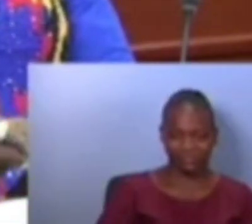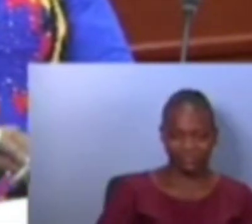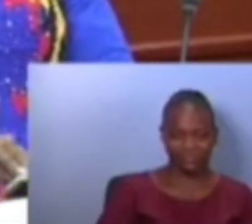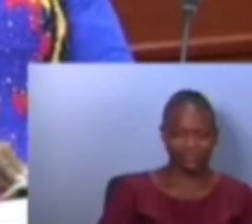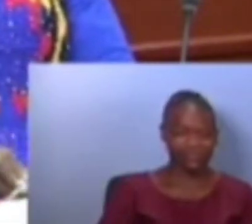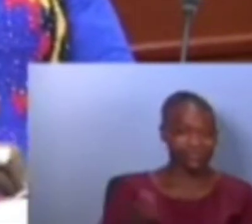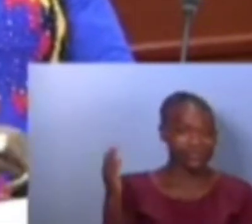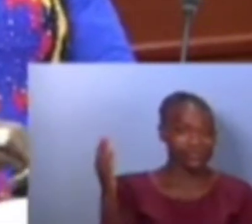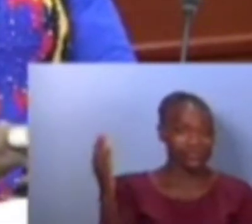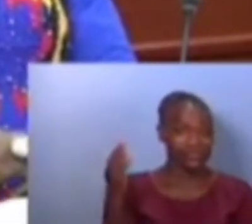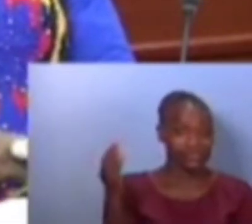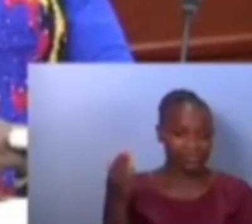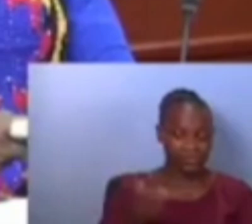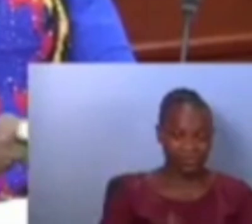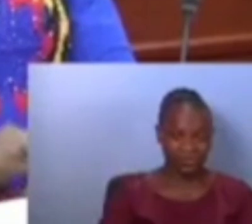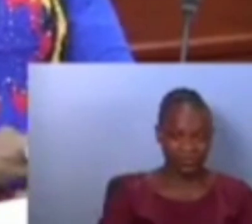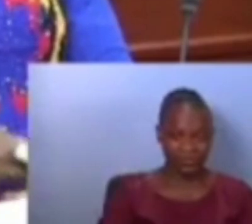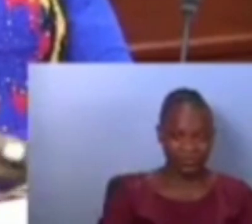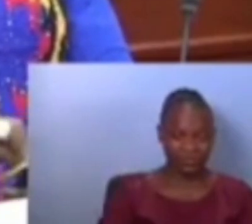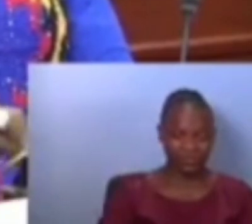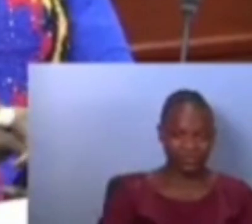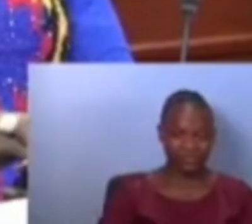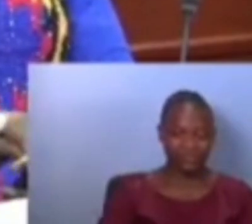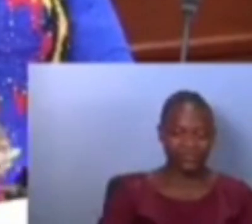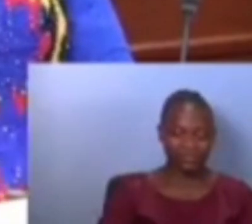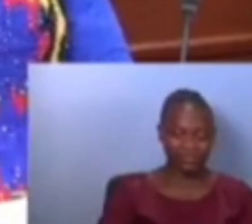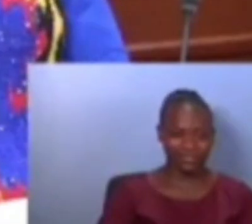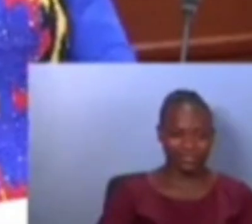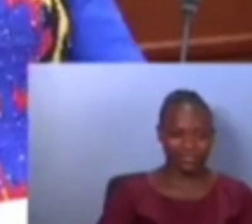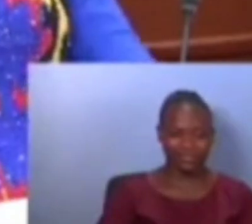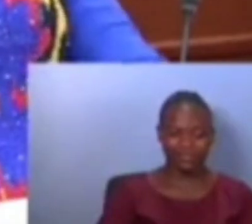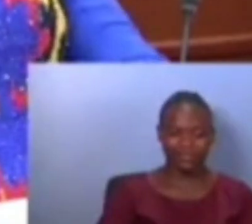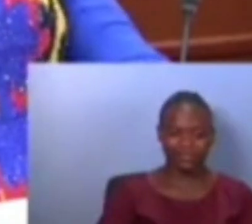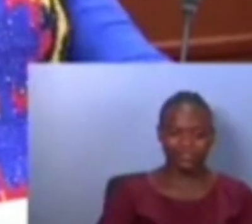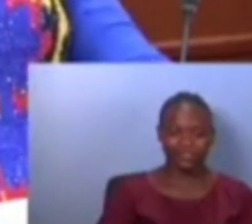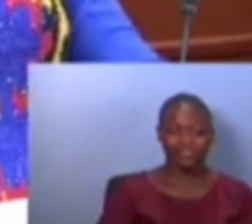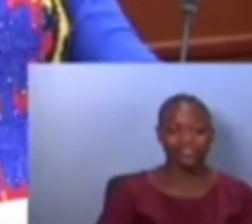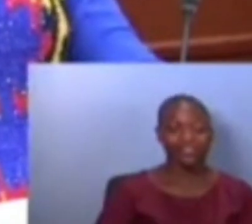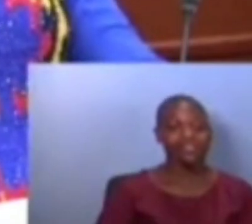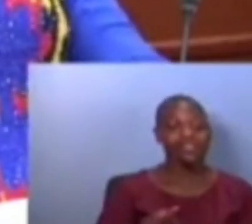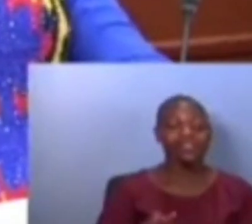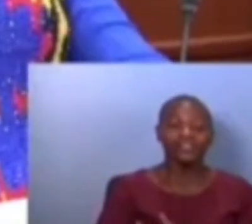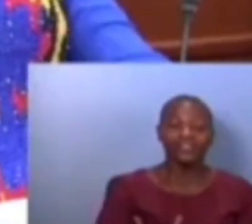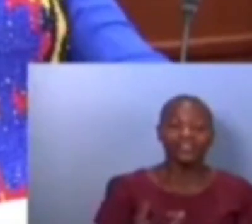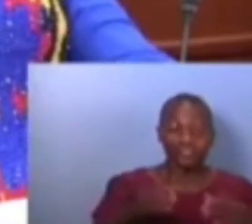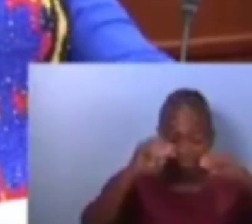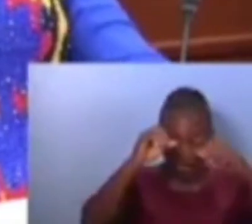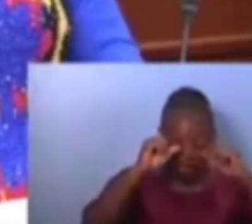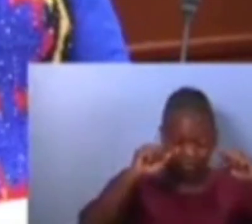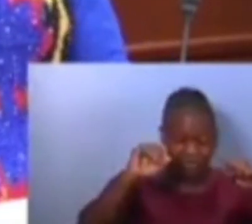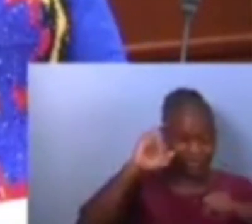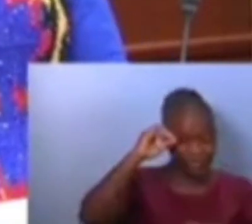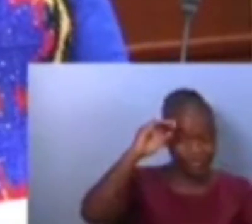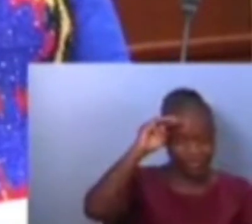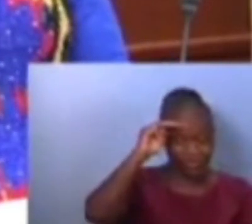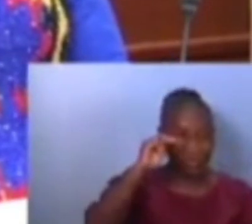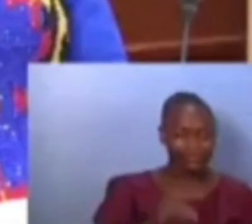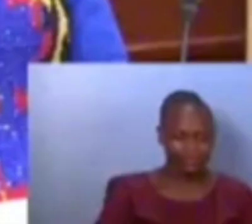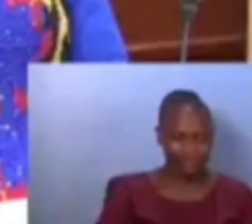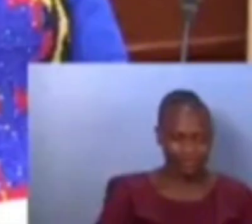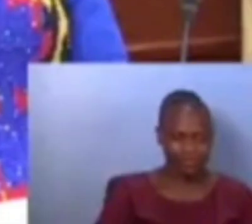a statement issued by the Office of His Excellency John Dramani